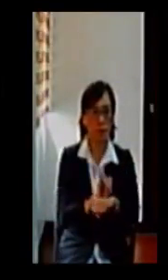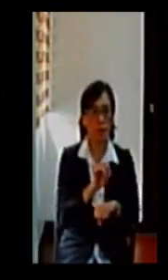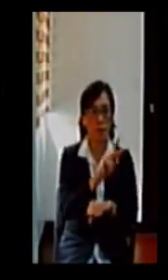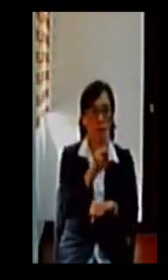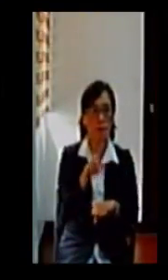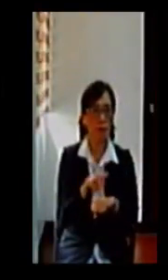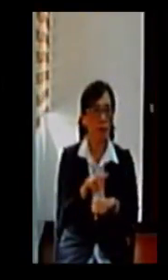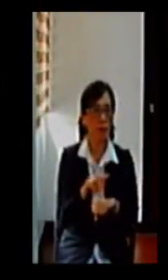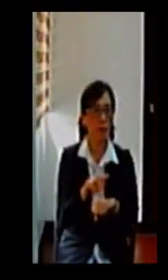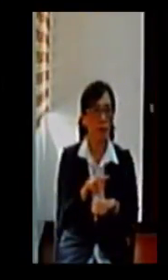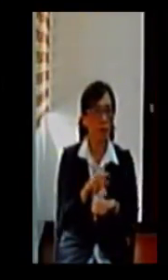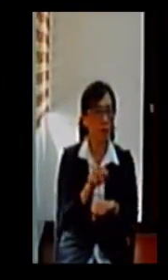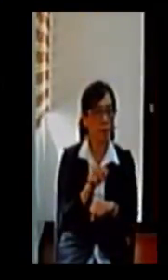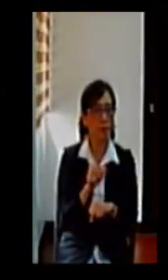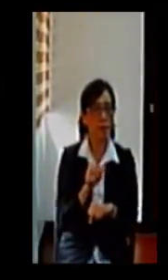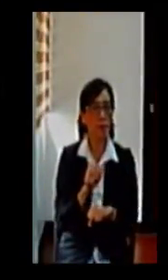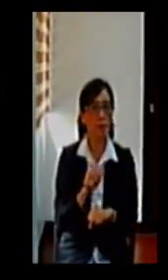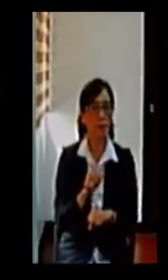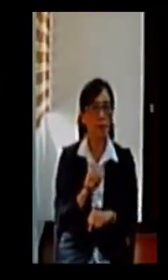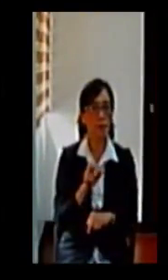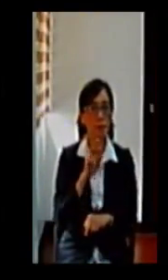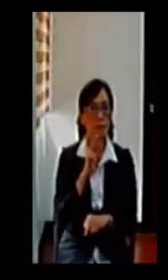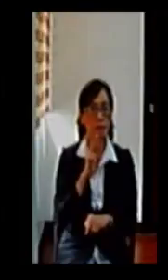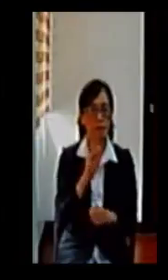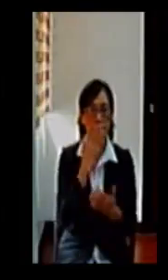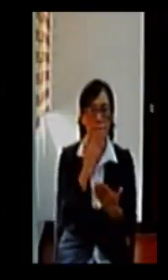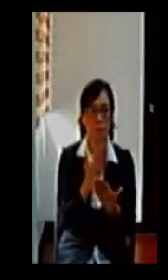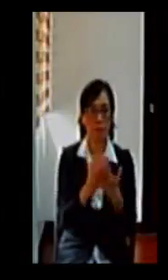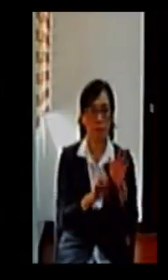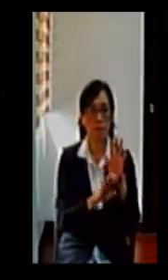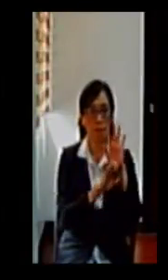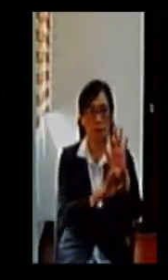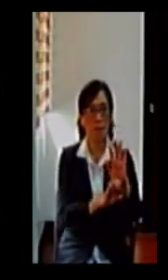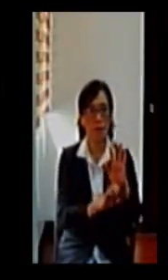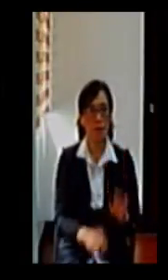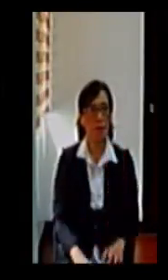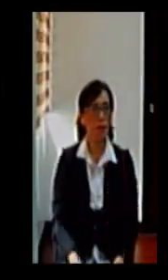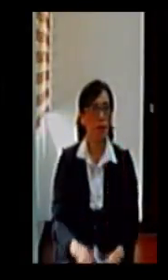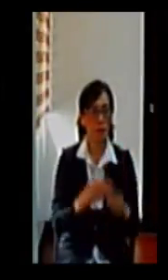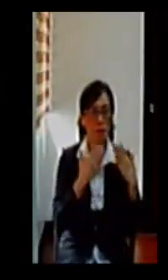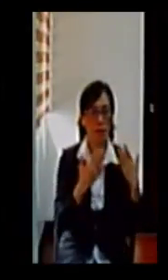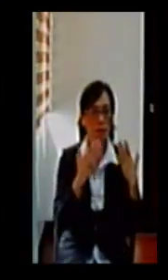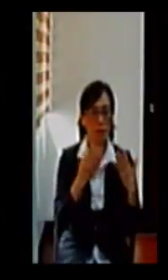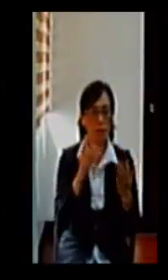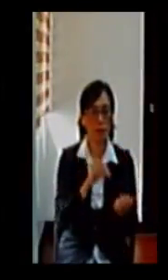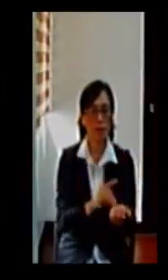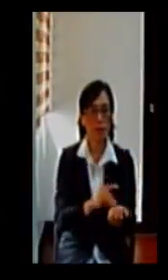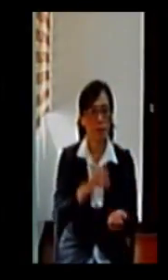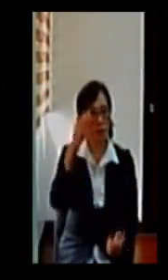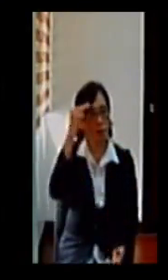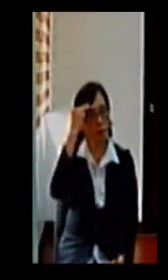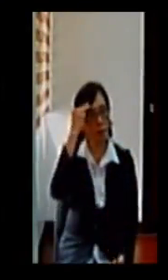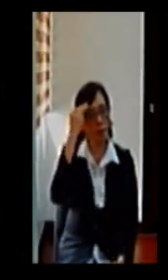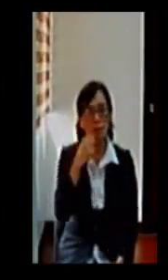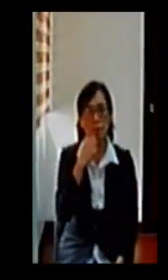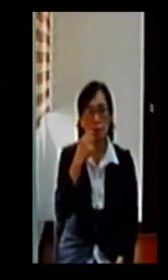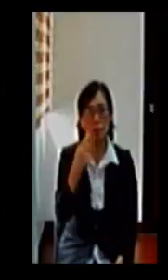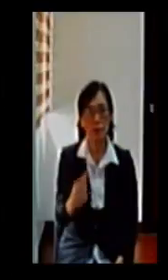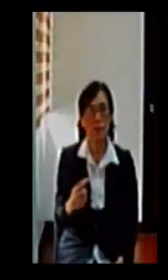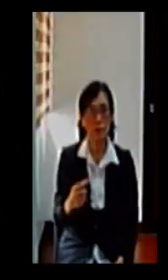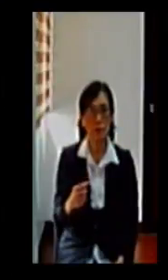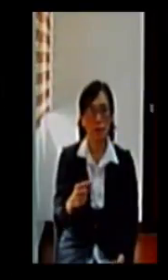The bleeding hearts are good examples. Dr. Malyari, you also mentioned in your